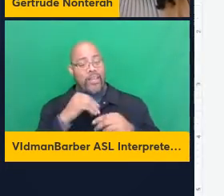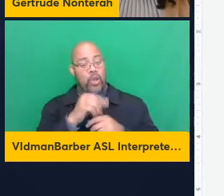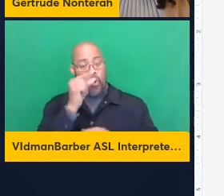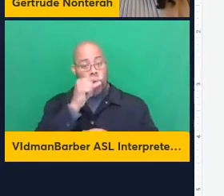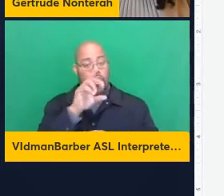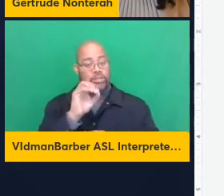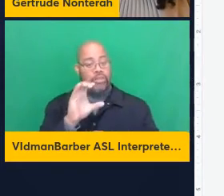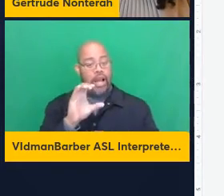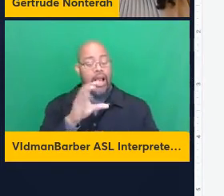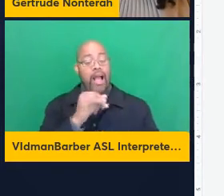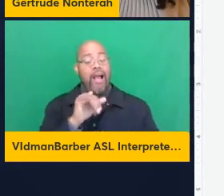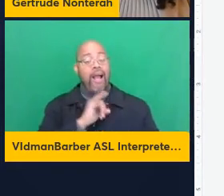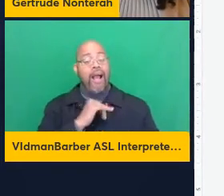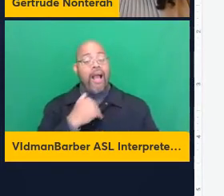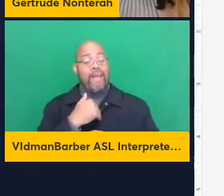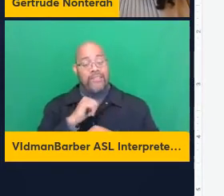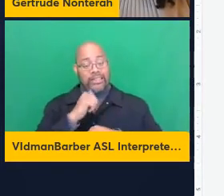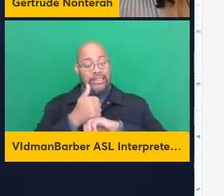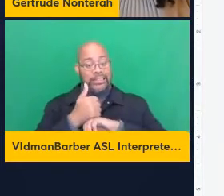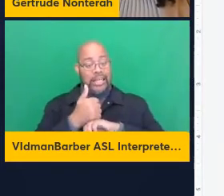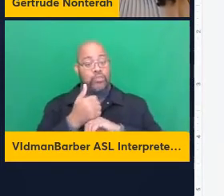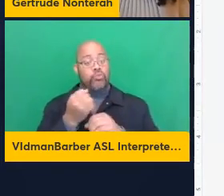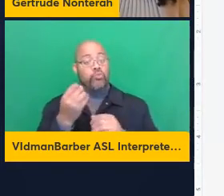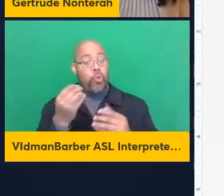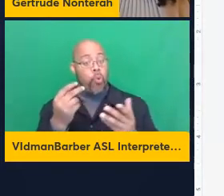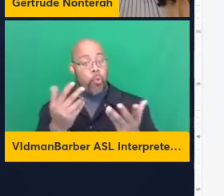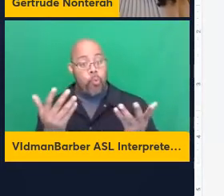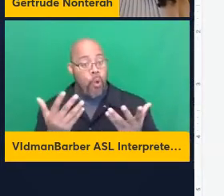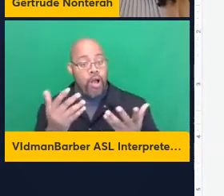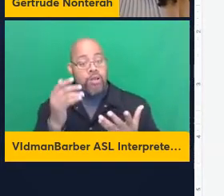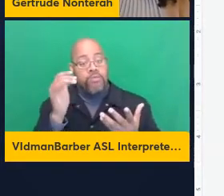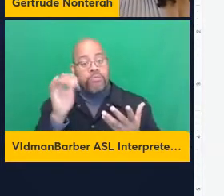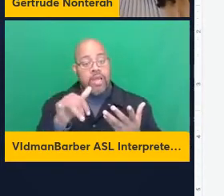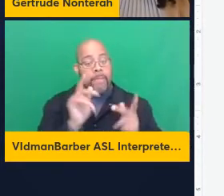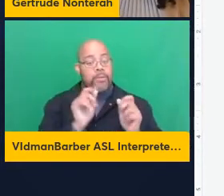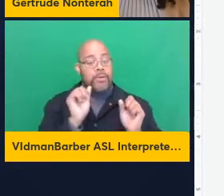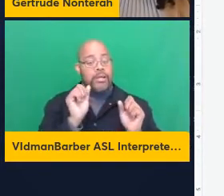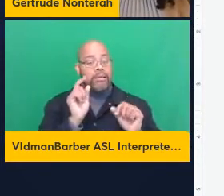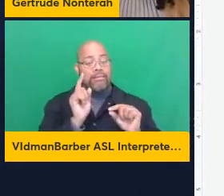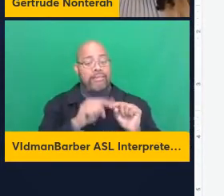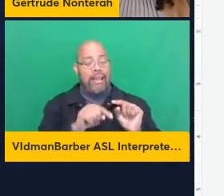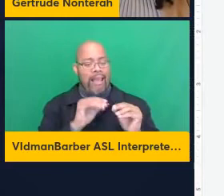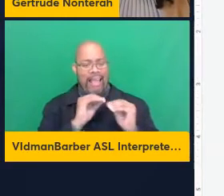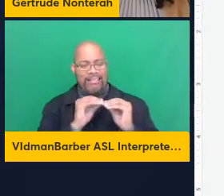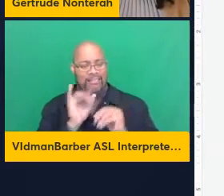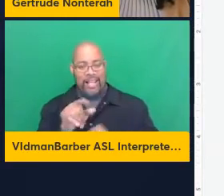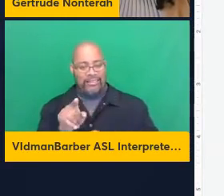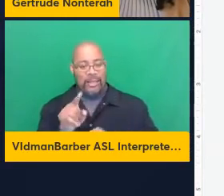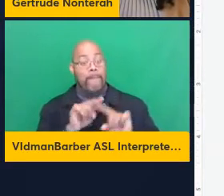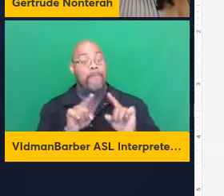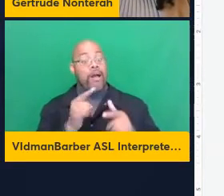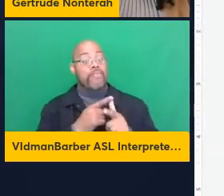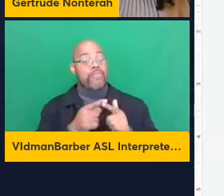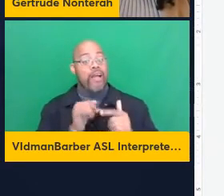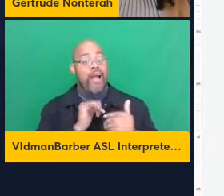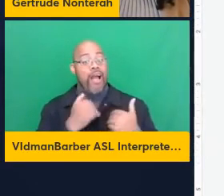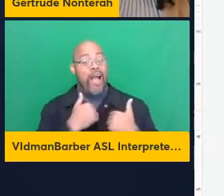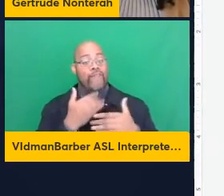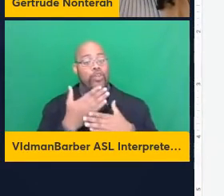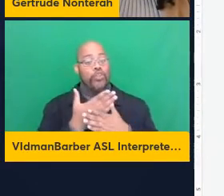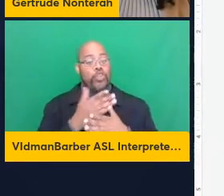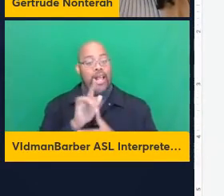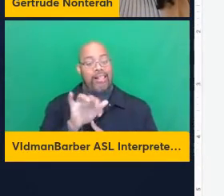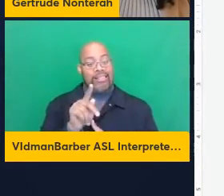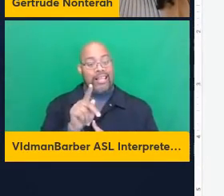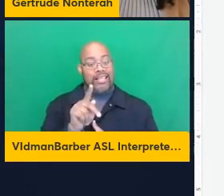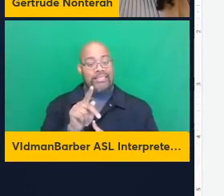Docs, and I have it set so that the people cannot edit this. But then I have shared the link to